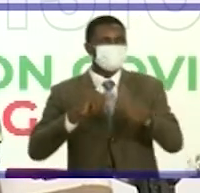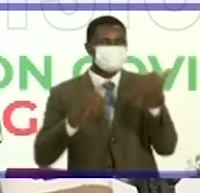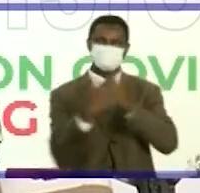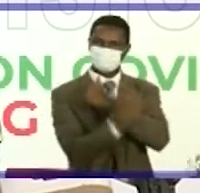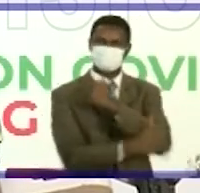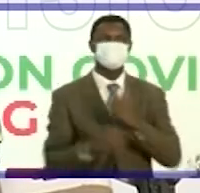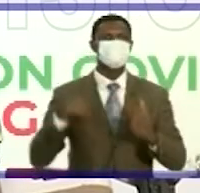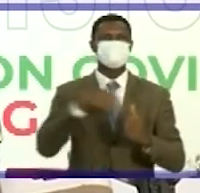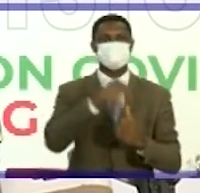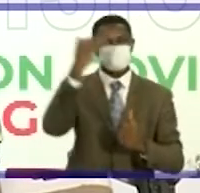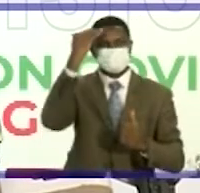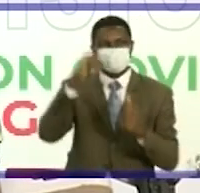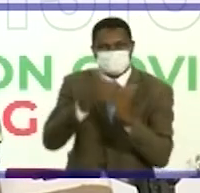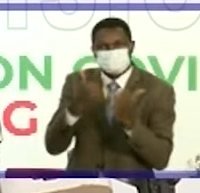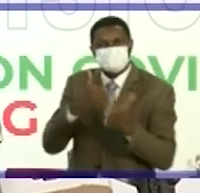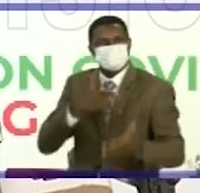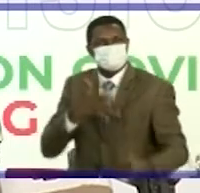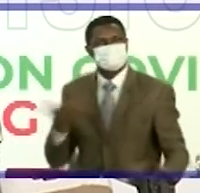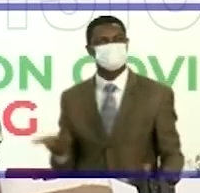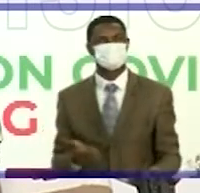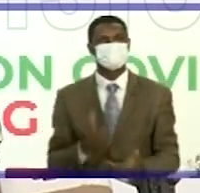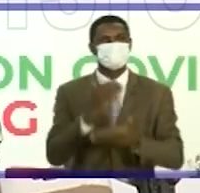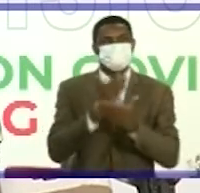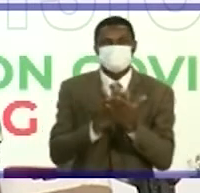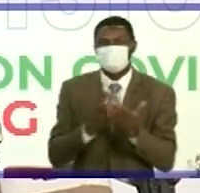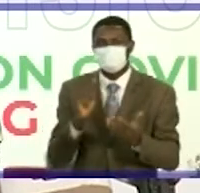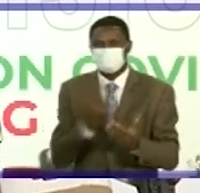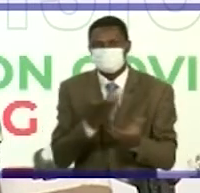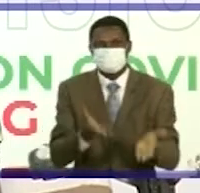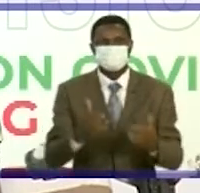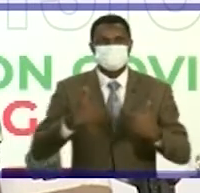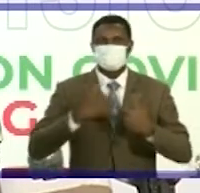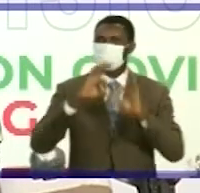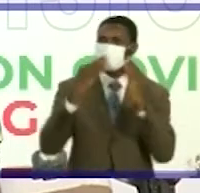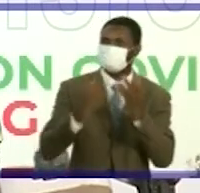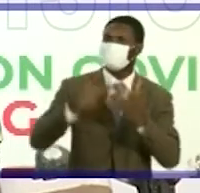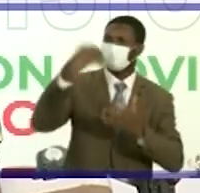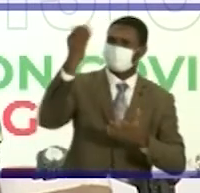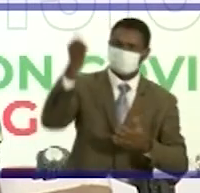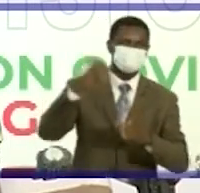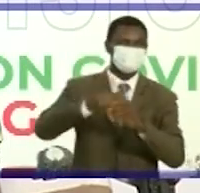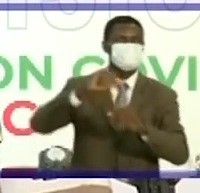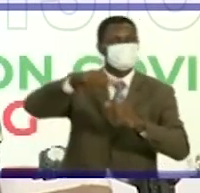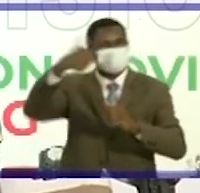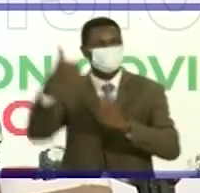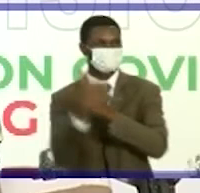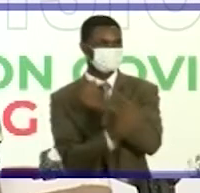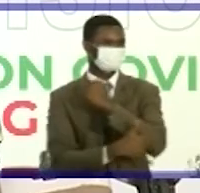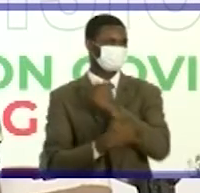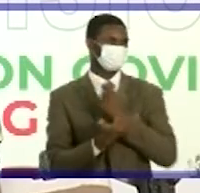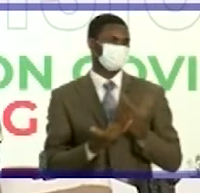feels. So some of us here also have their families out there. So it is not on